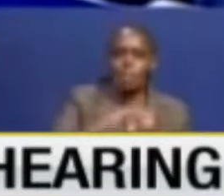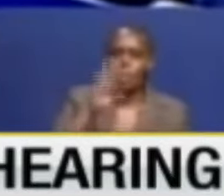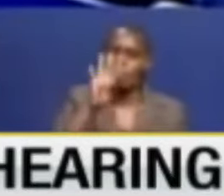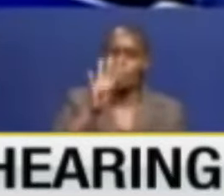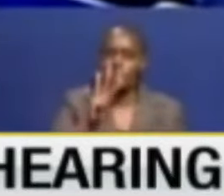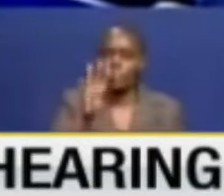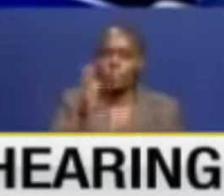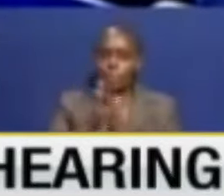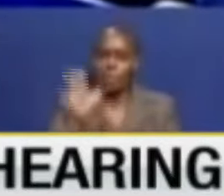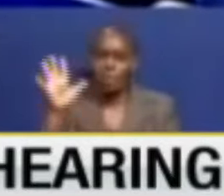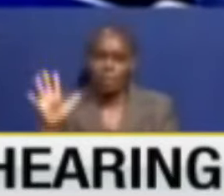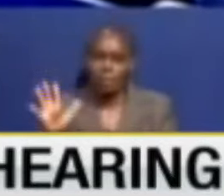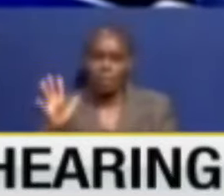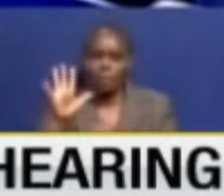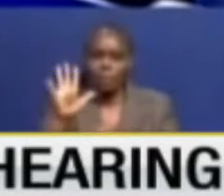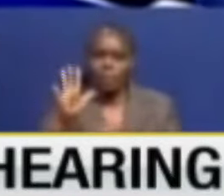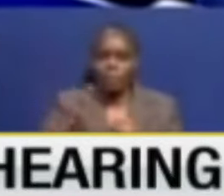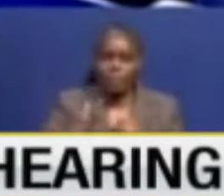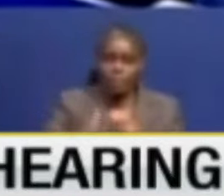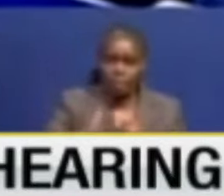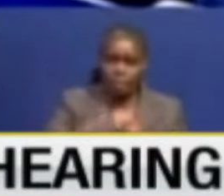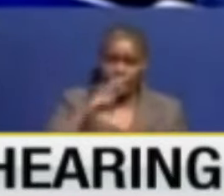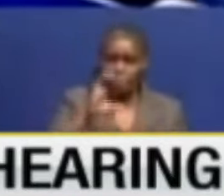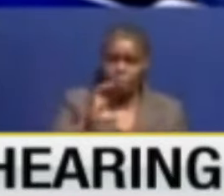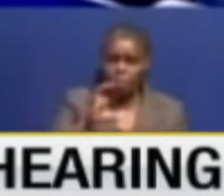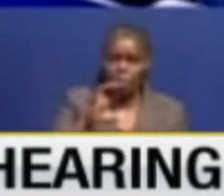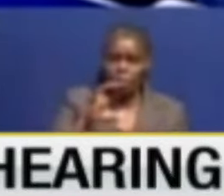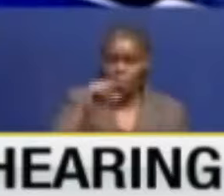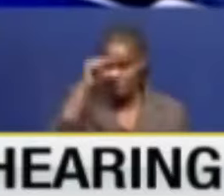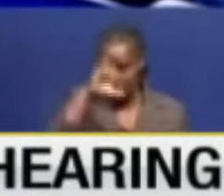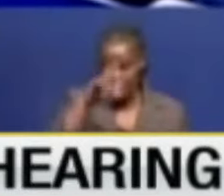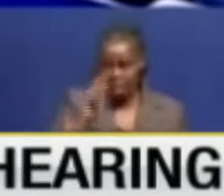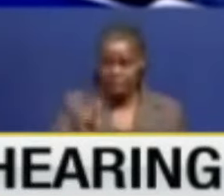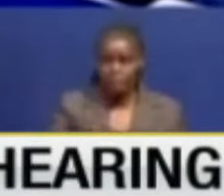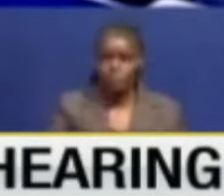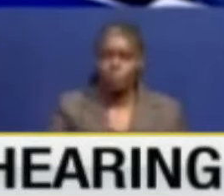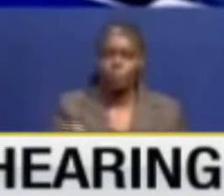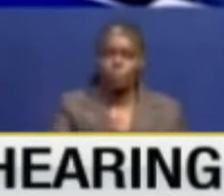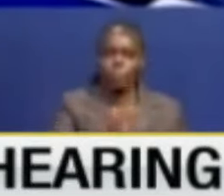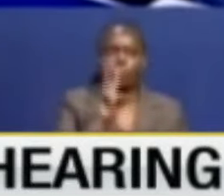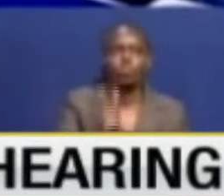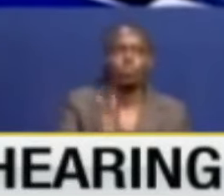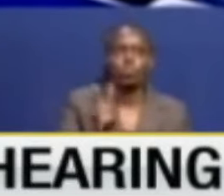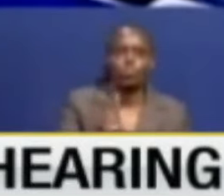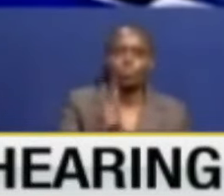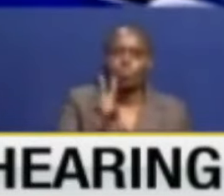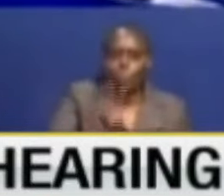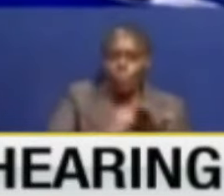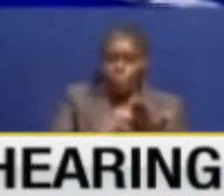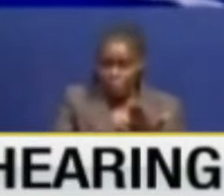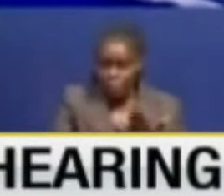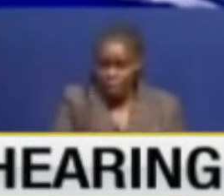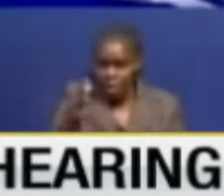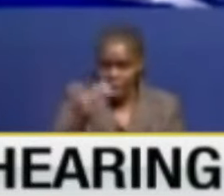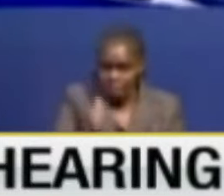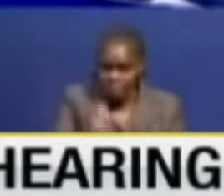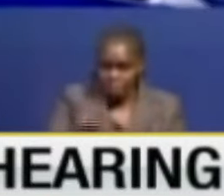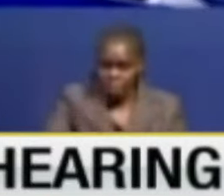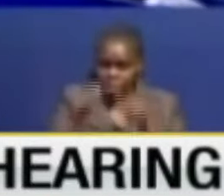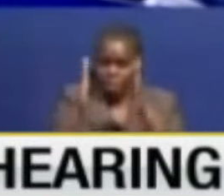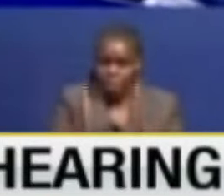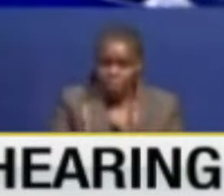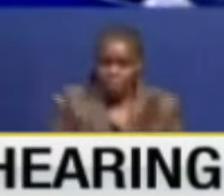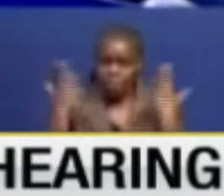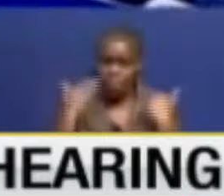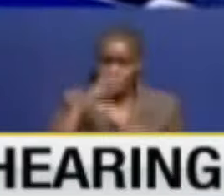and 5, and 59 of the County Governments Act. 2, failing to appoint the chairpersons